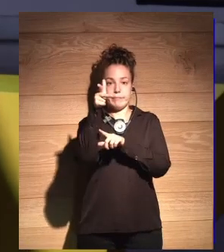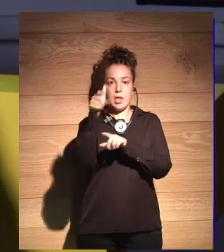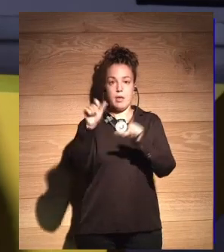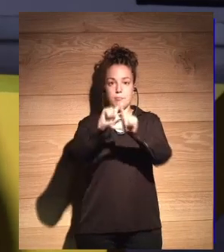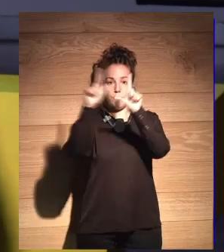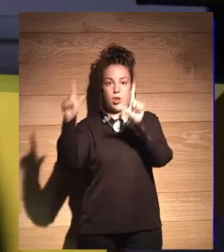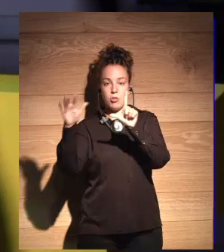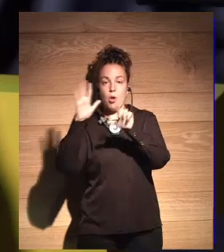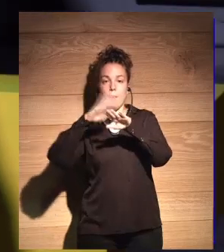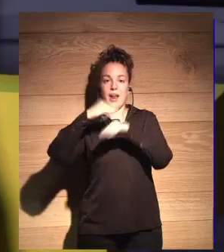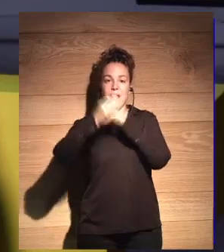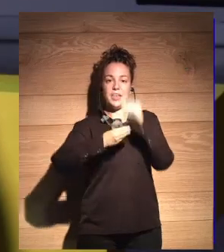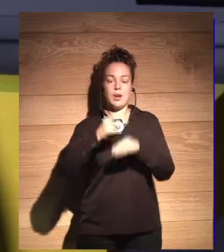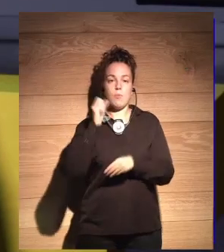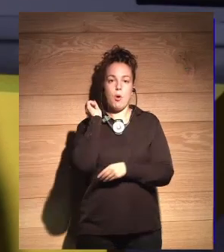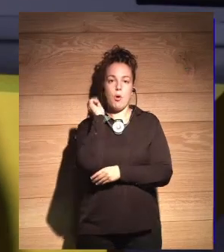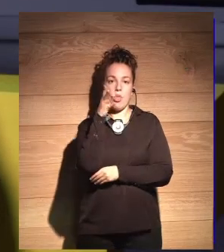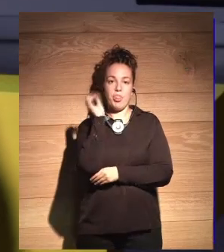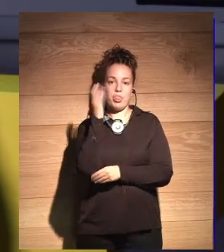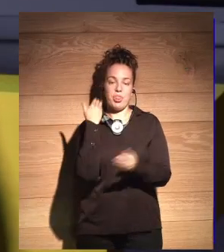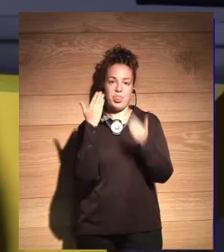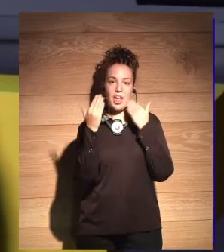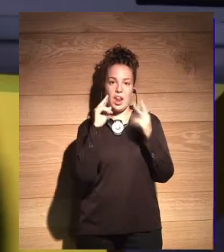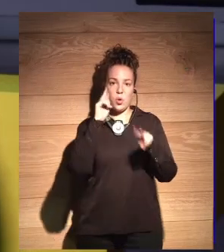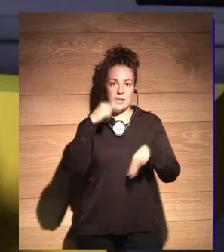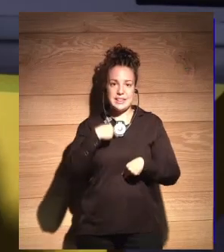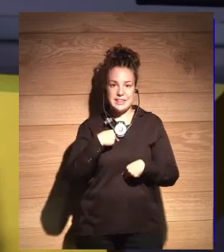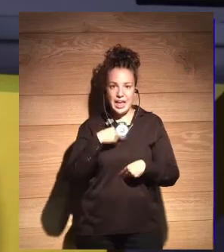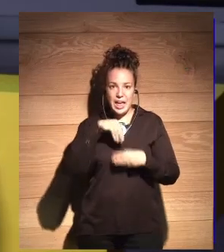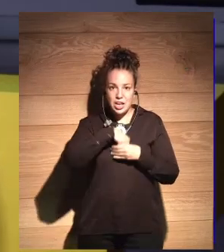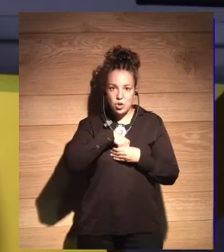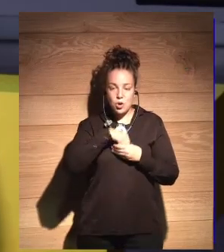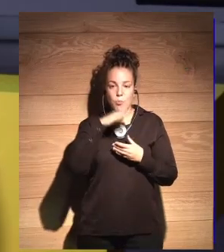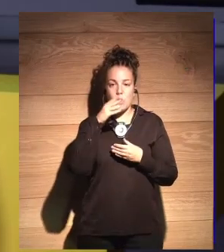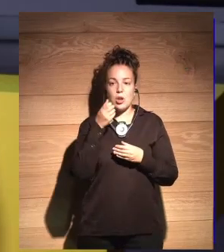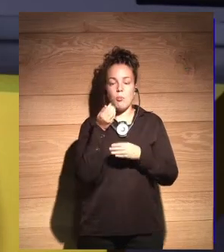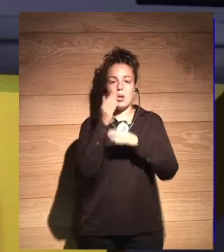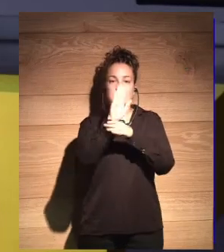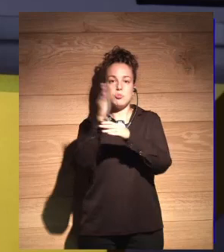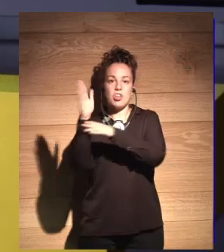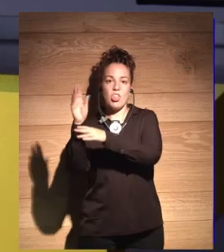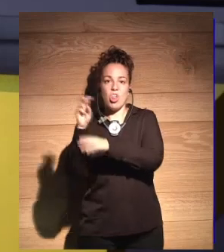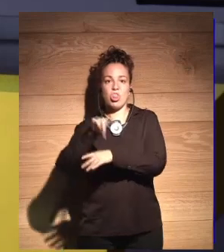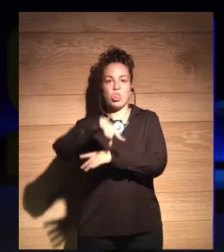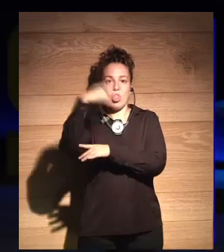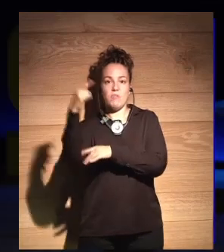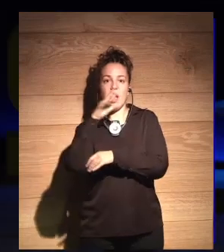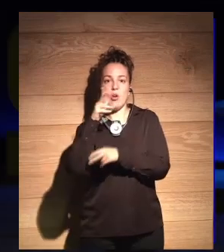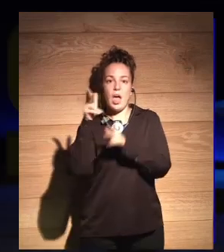dialogue look like a ghostly kind of double exposure. So I will just show you some of the beginning.